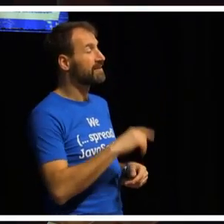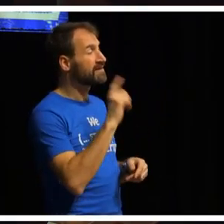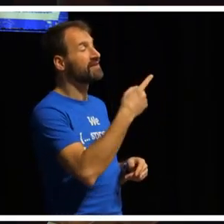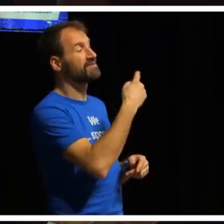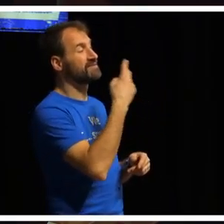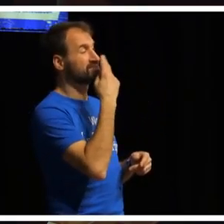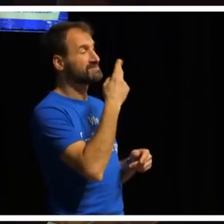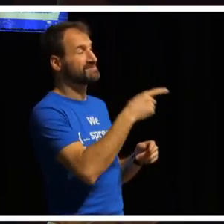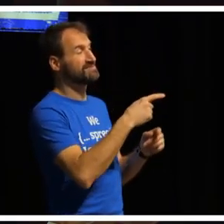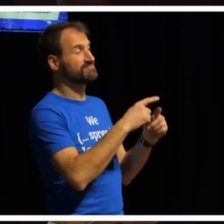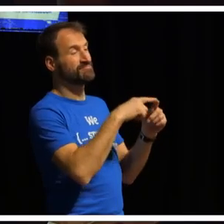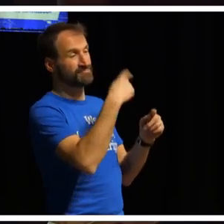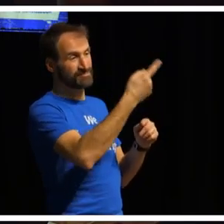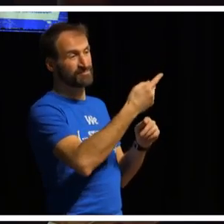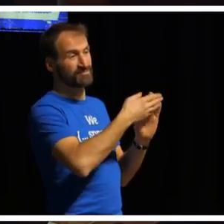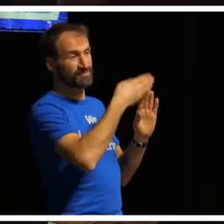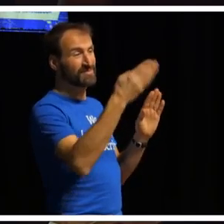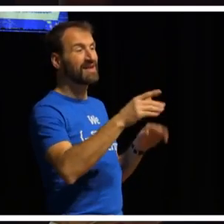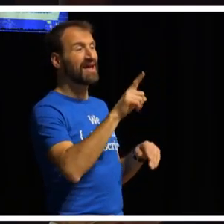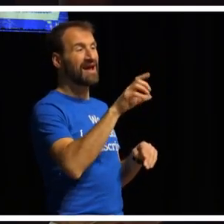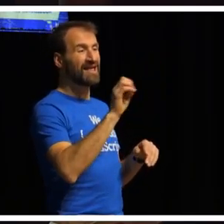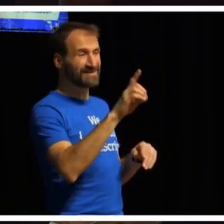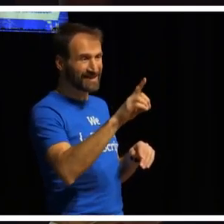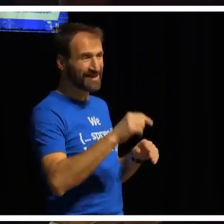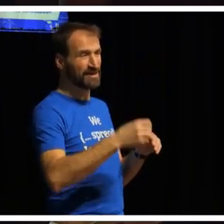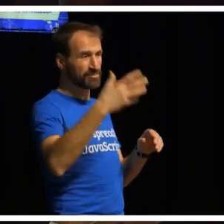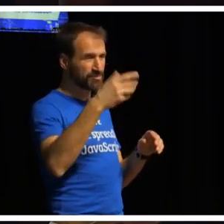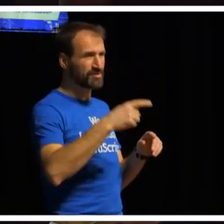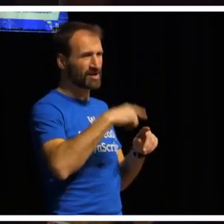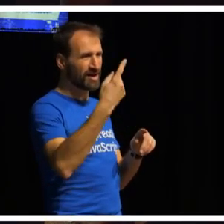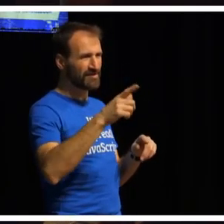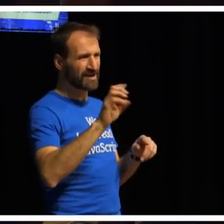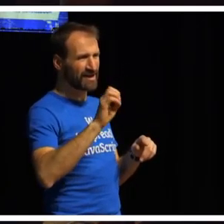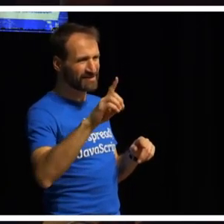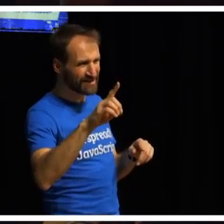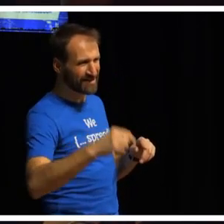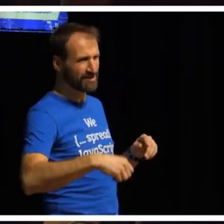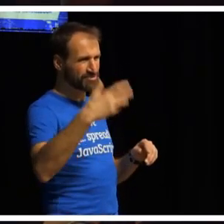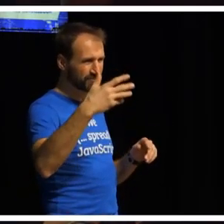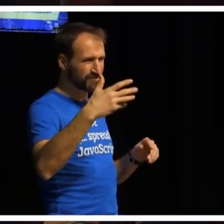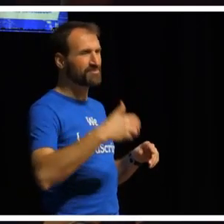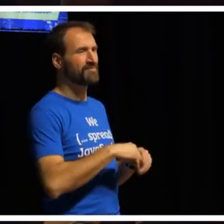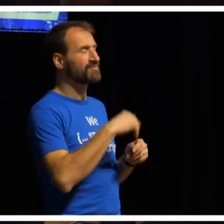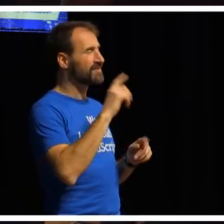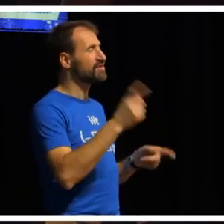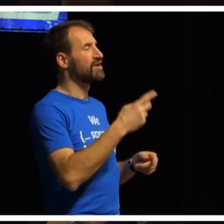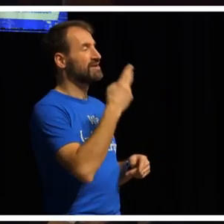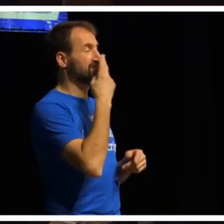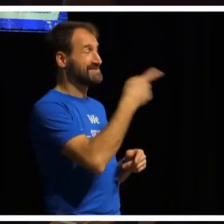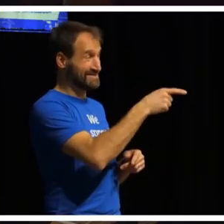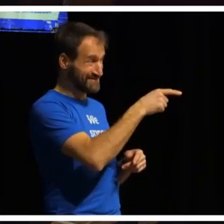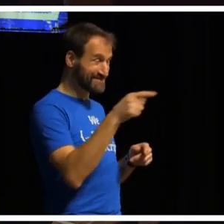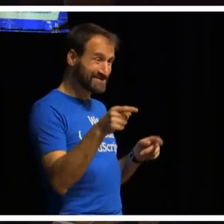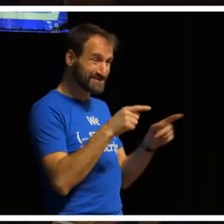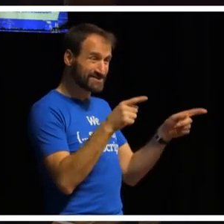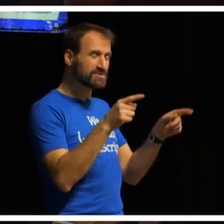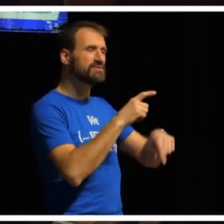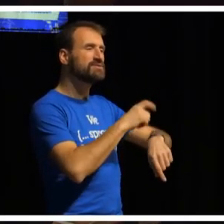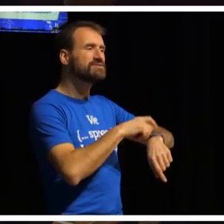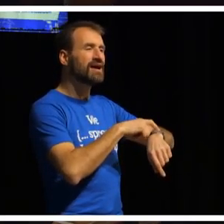got the other LED and then both LEDs, so it jumps up to 1 milliamp and then down again. So the Raspberry Pi, between working and not